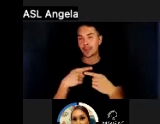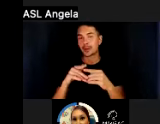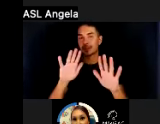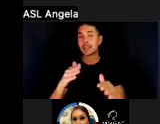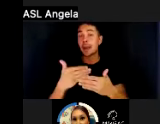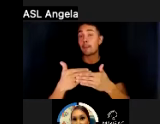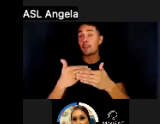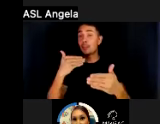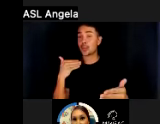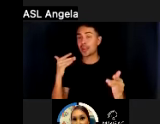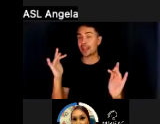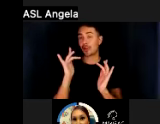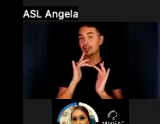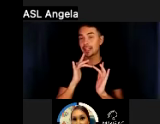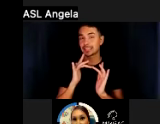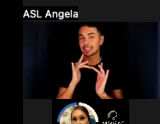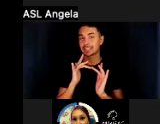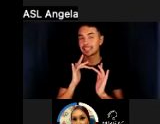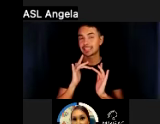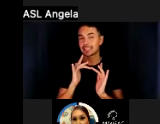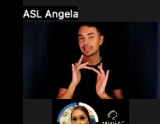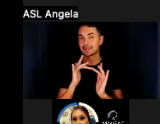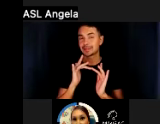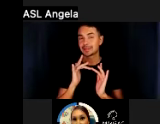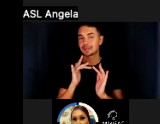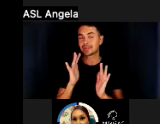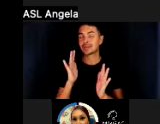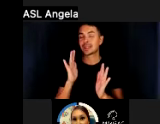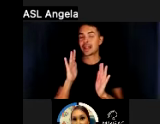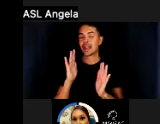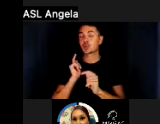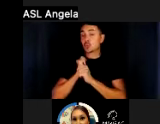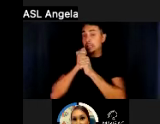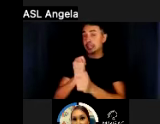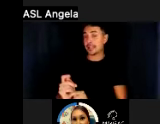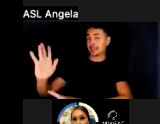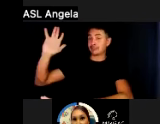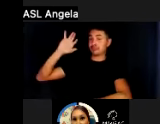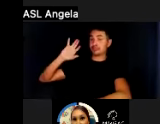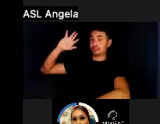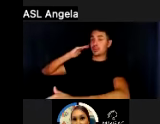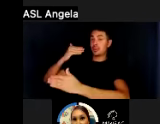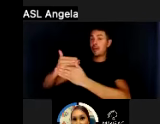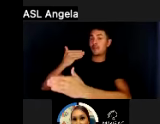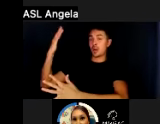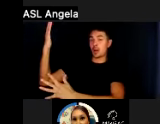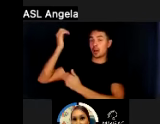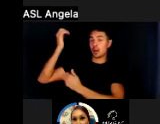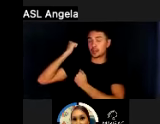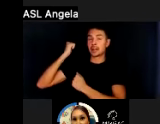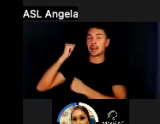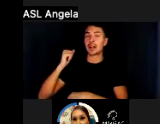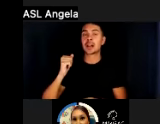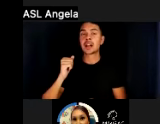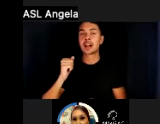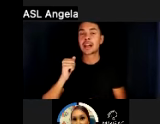how our communities maybe more traditionally responded when there was someone who was perpetrating